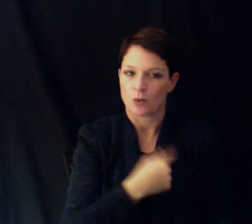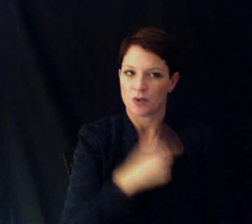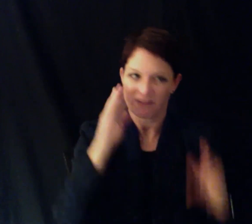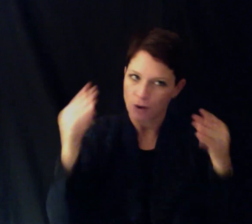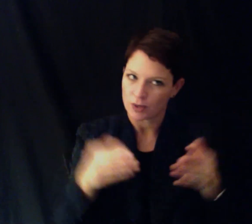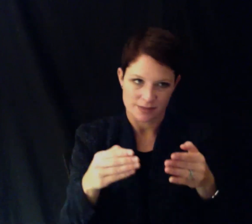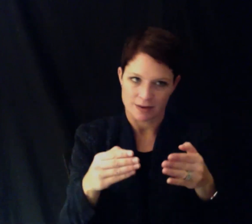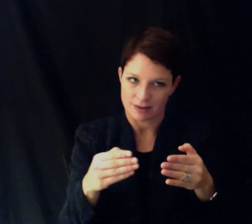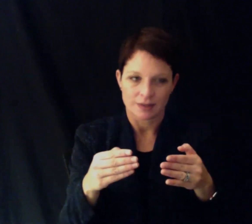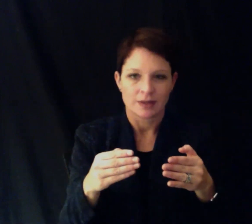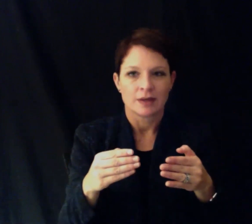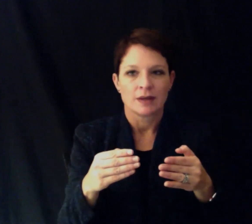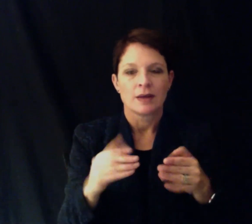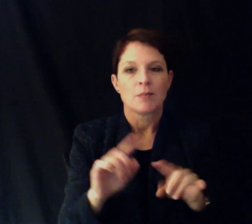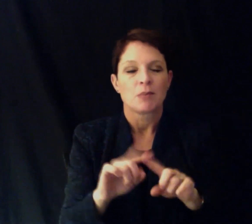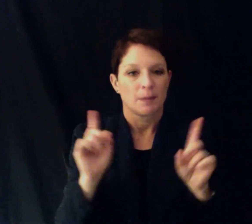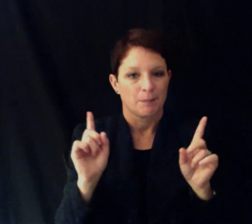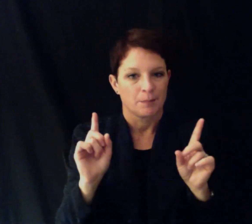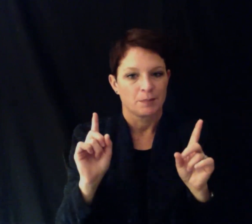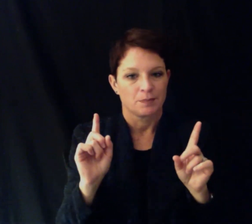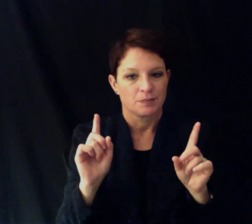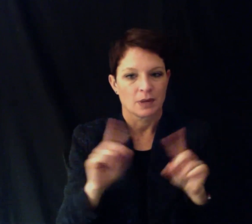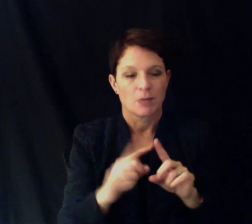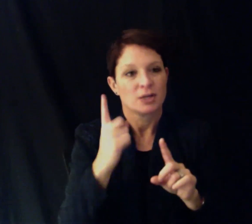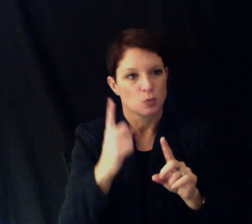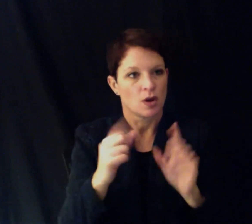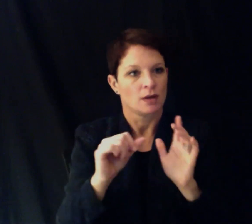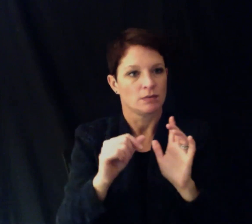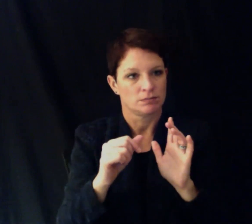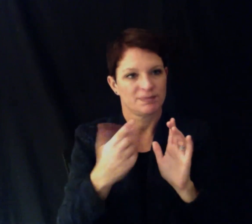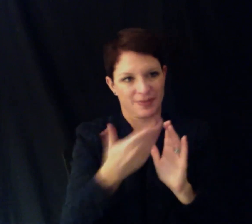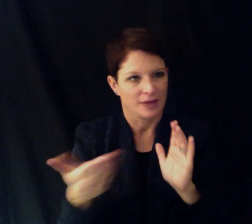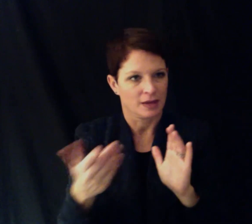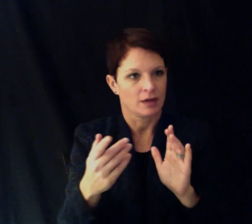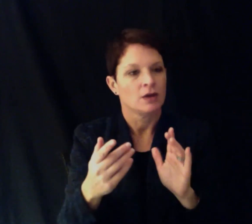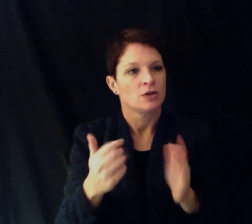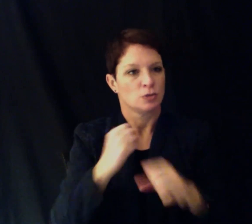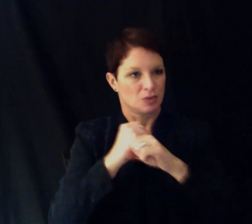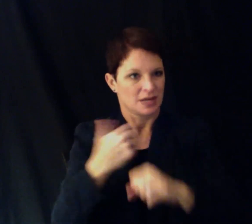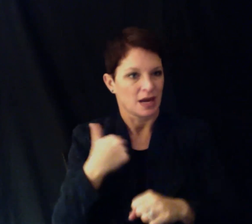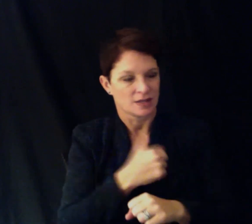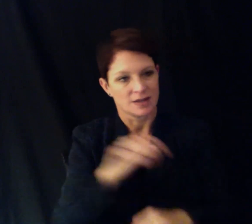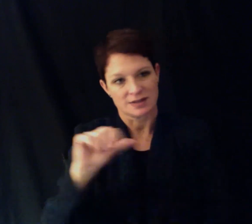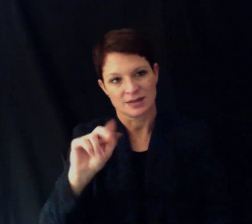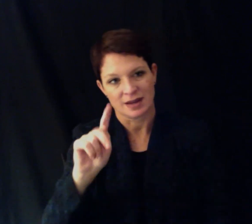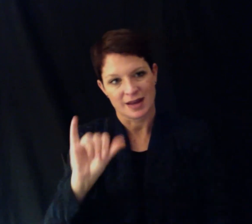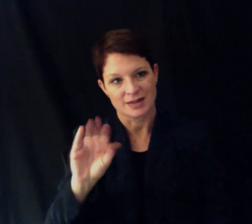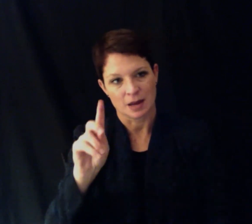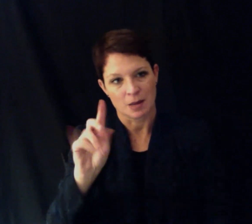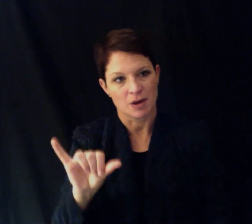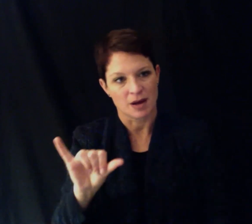about. But it is one marker of protection, and antibody levels